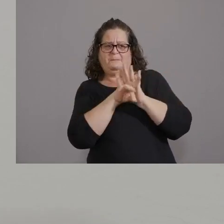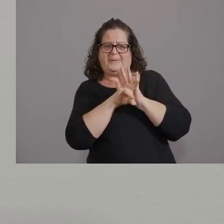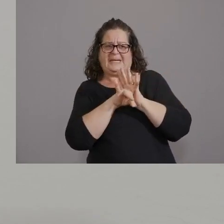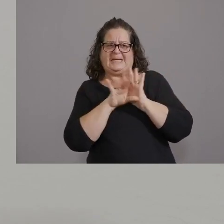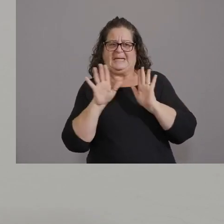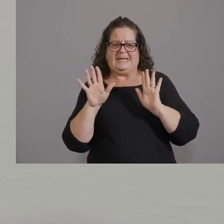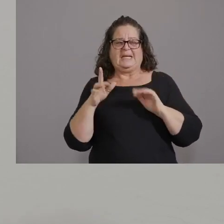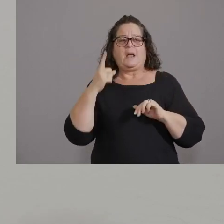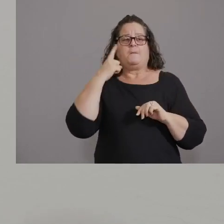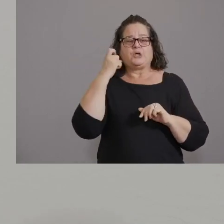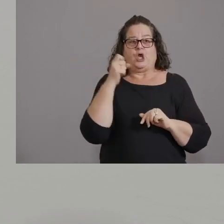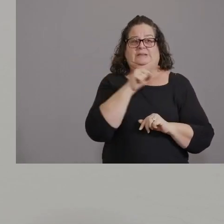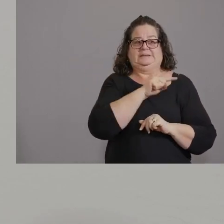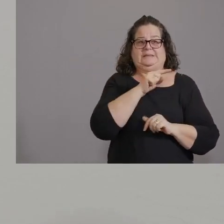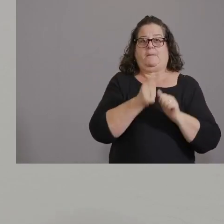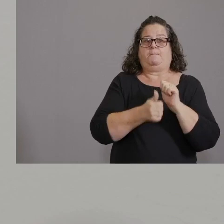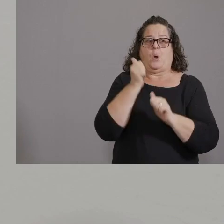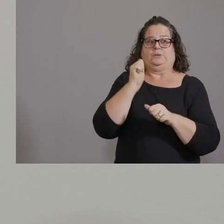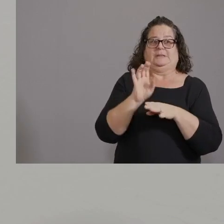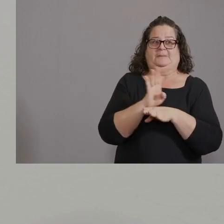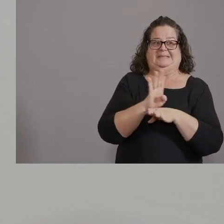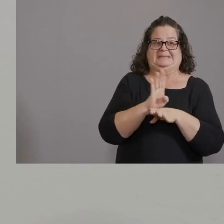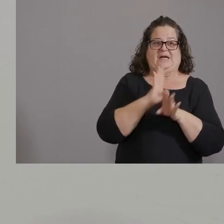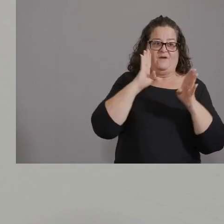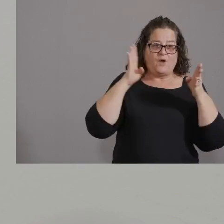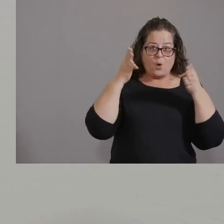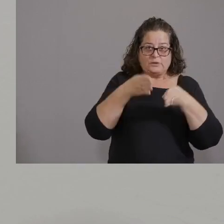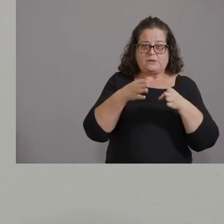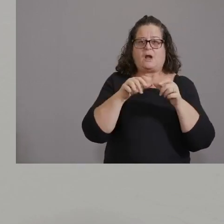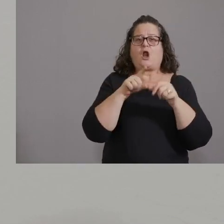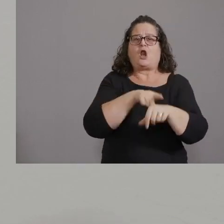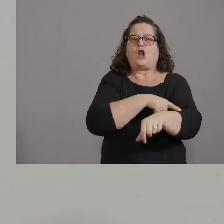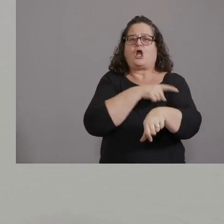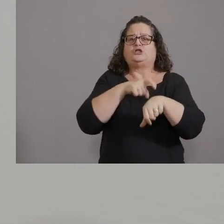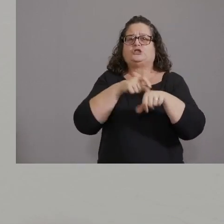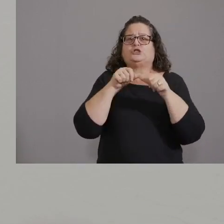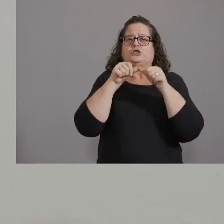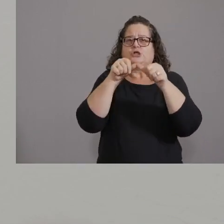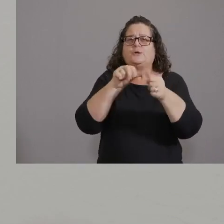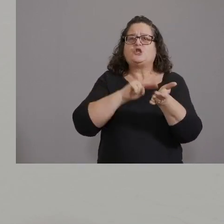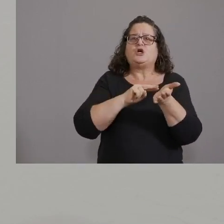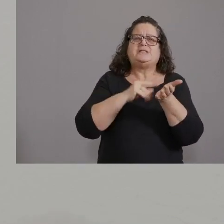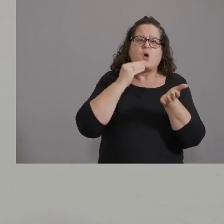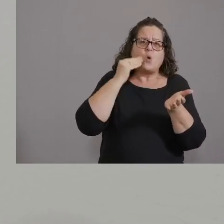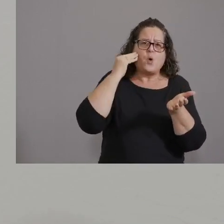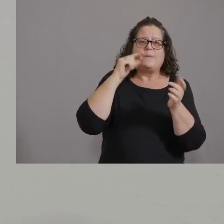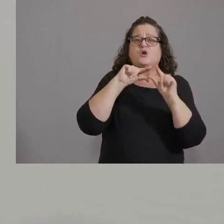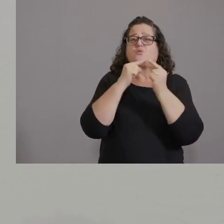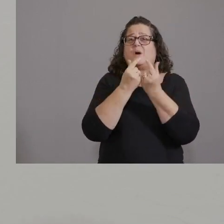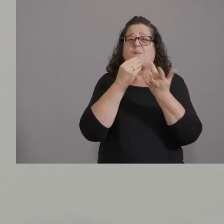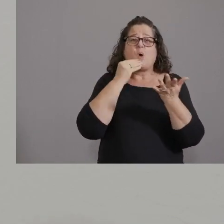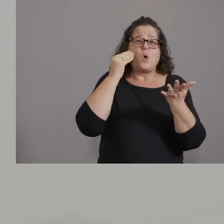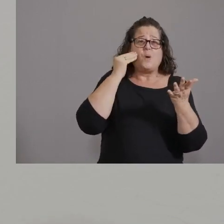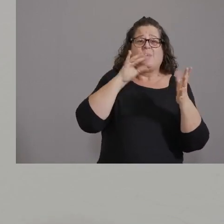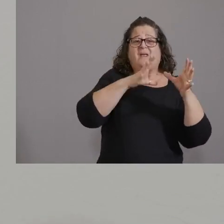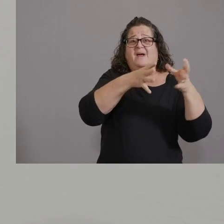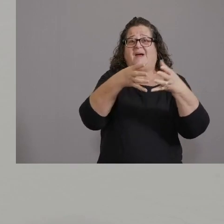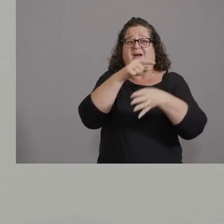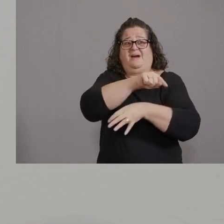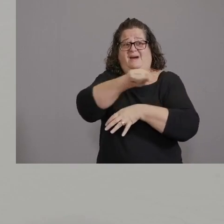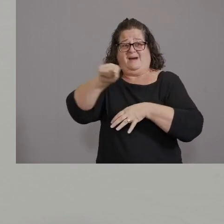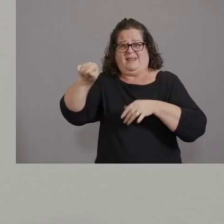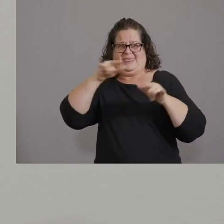long-term care and assisted living, they will be added in future weeks. So then, but we can